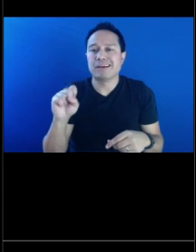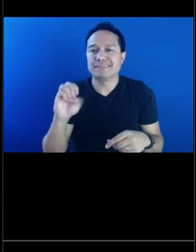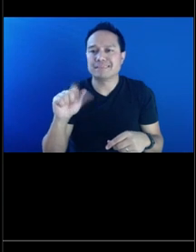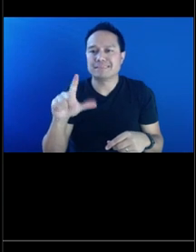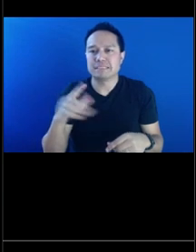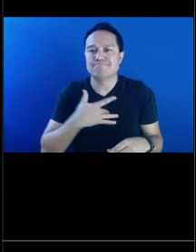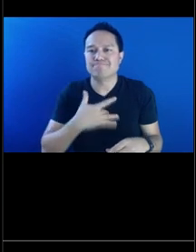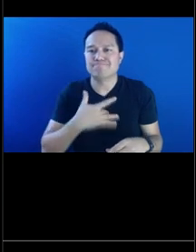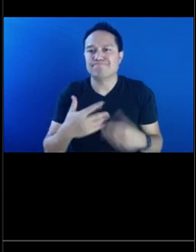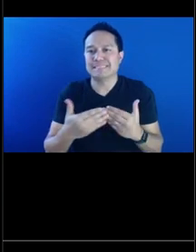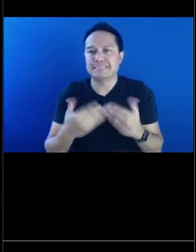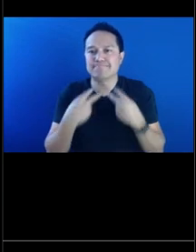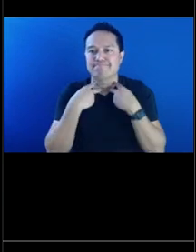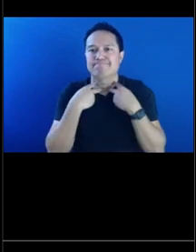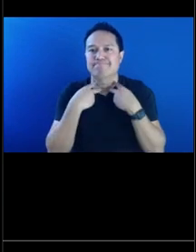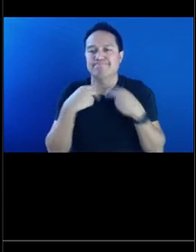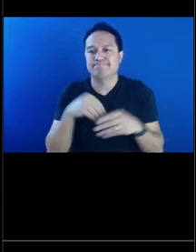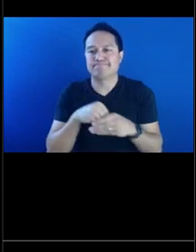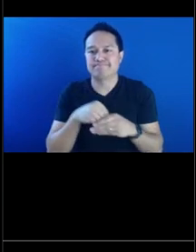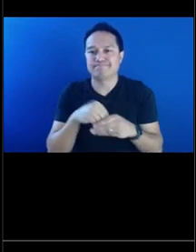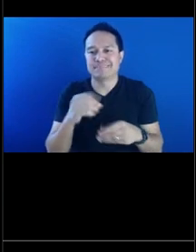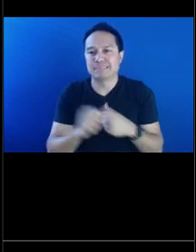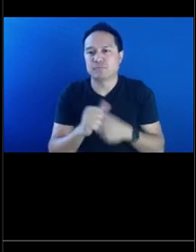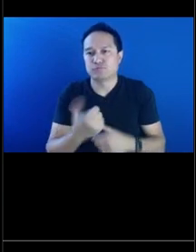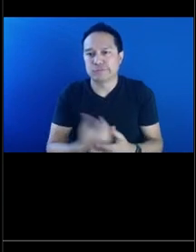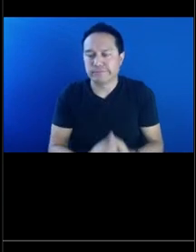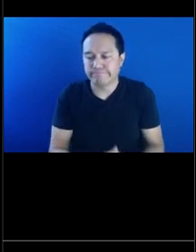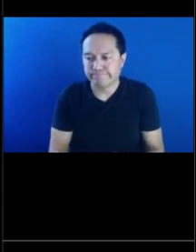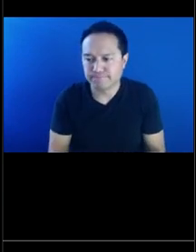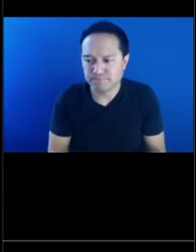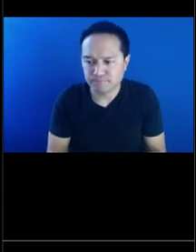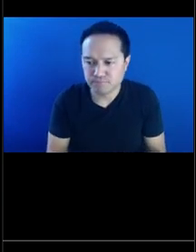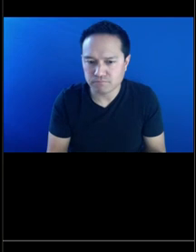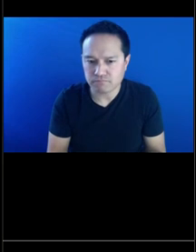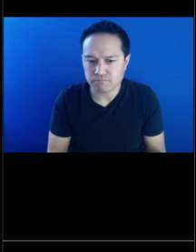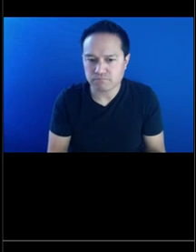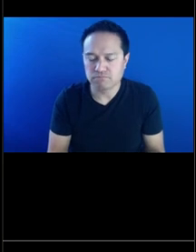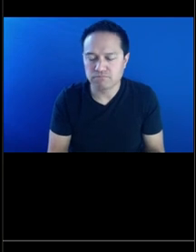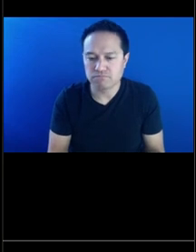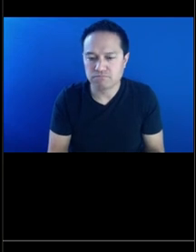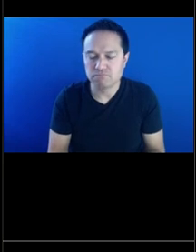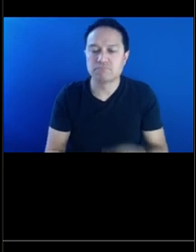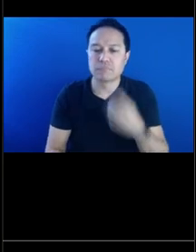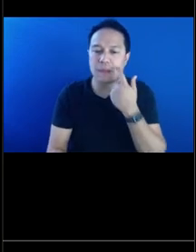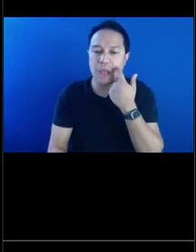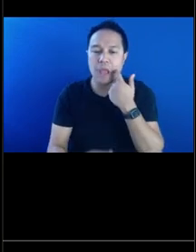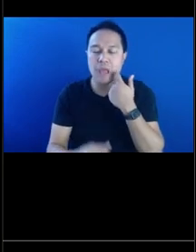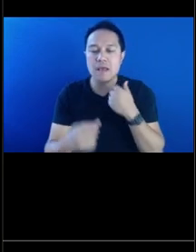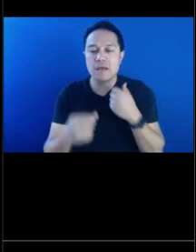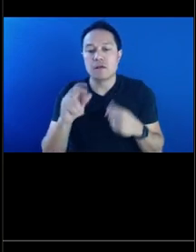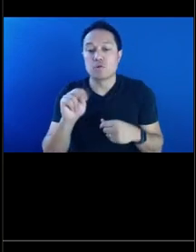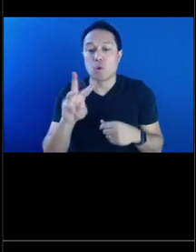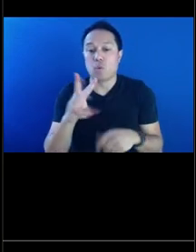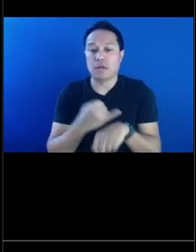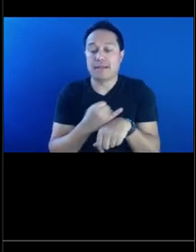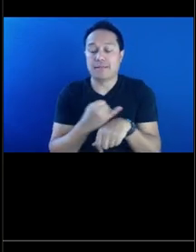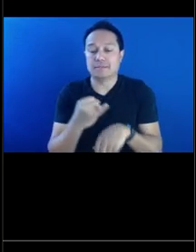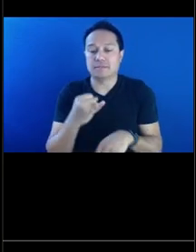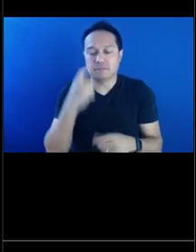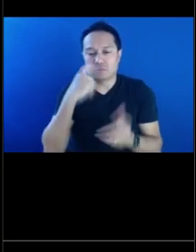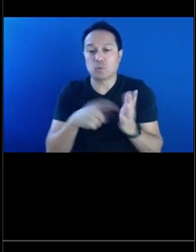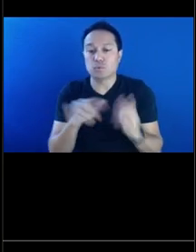marine debris, and that can be very dangerous for them. And then one of the other things that we see in the northwestern Hawaiian Islands is